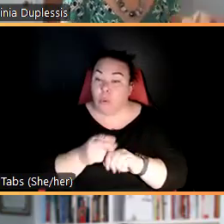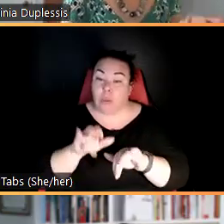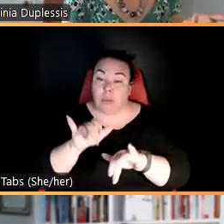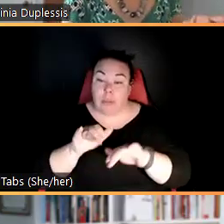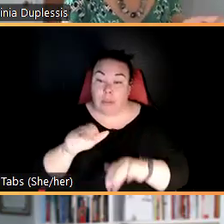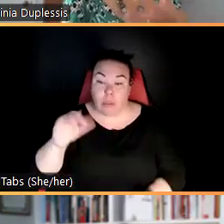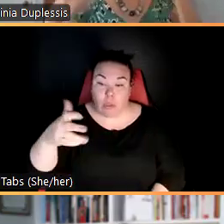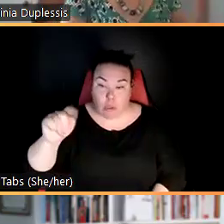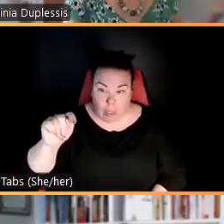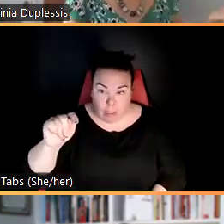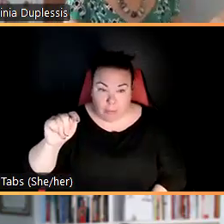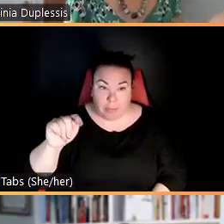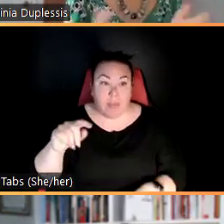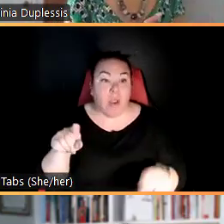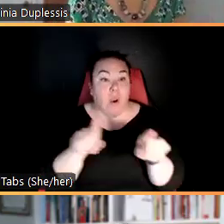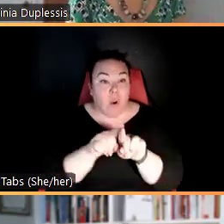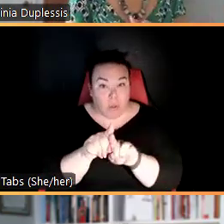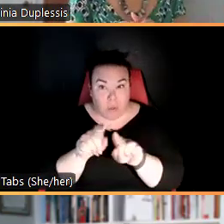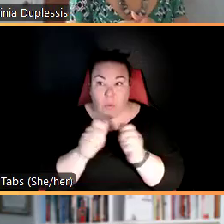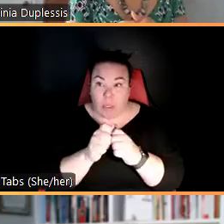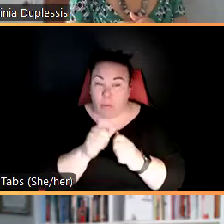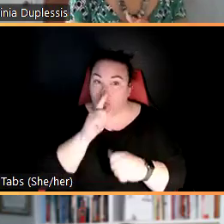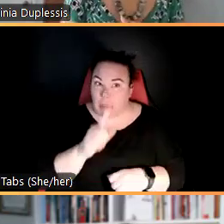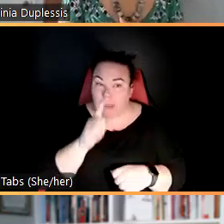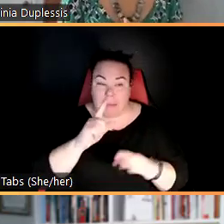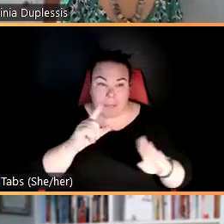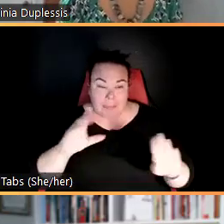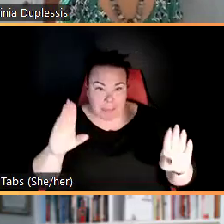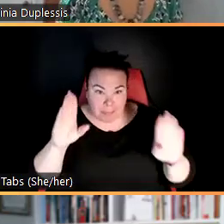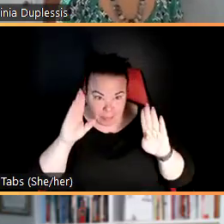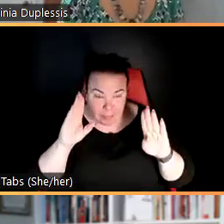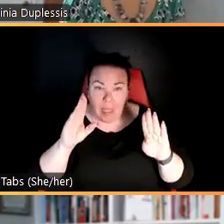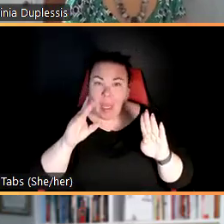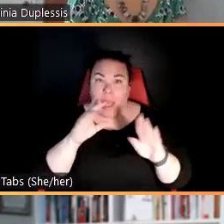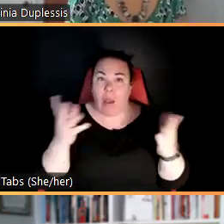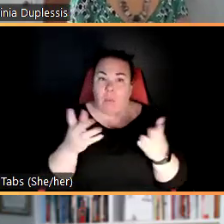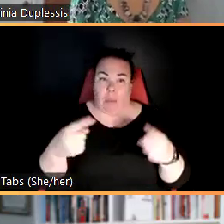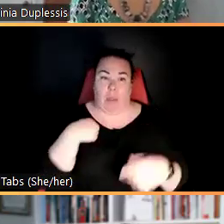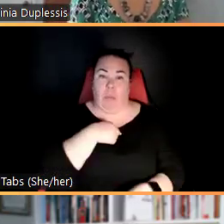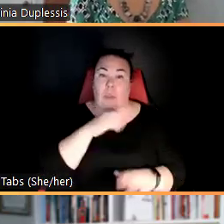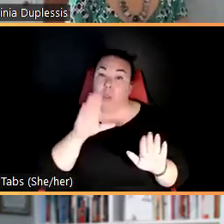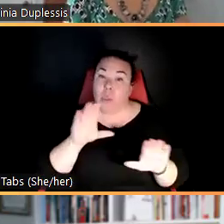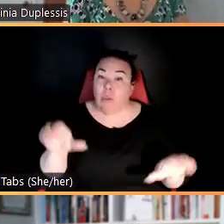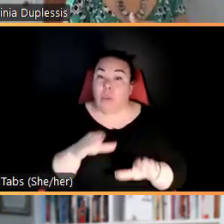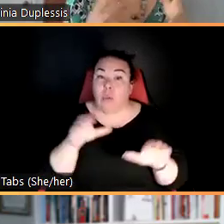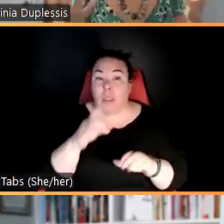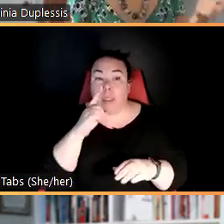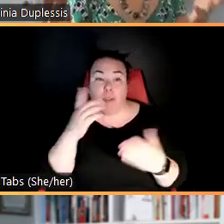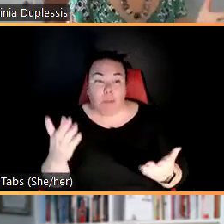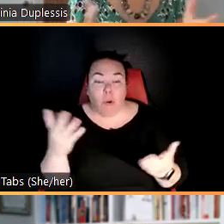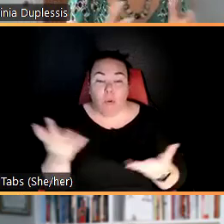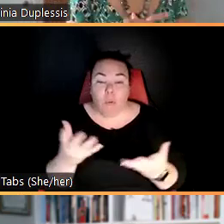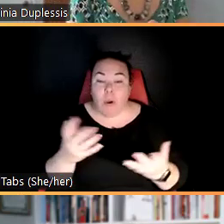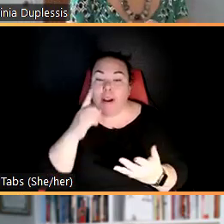And also, in the spirit of really hearing about what the field is doing for Healthcare is About Domestic Violence Day, naming